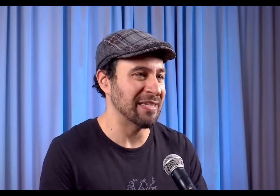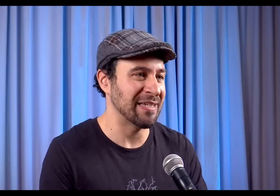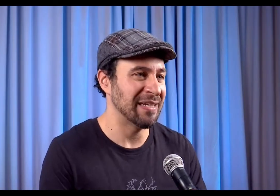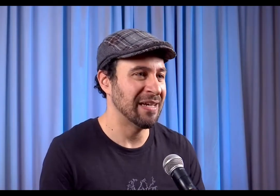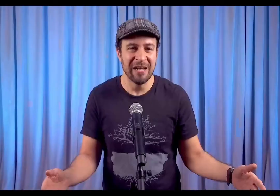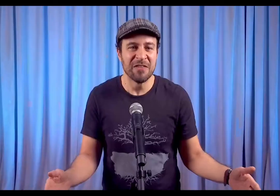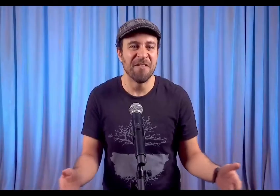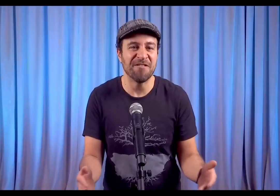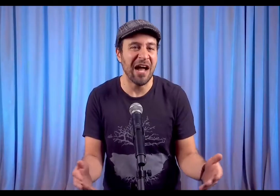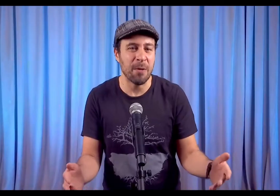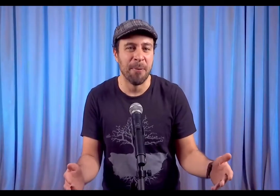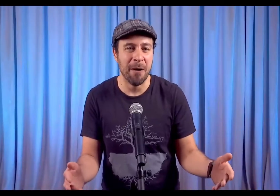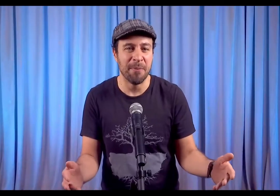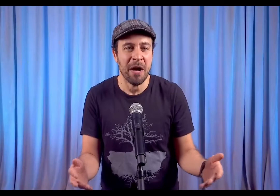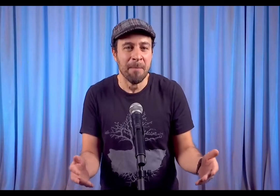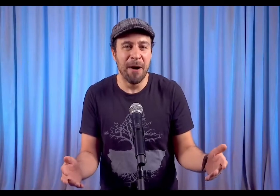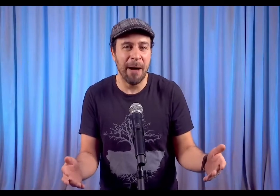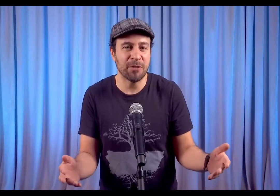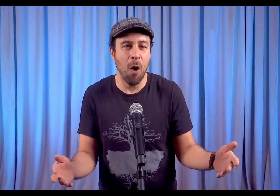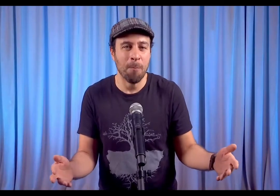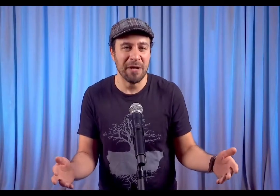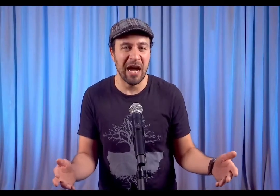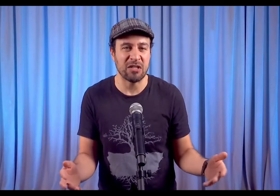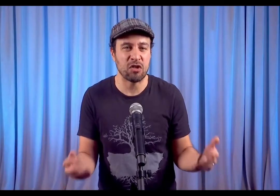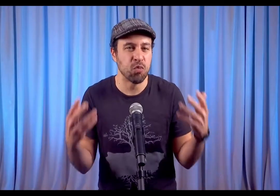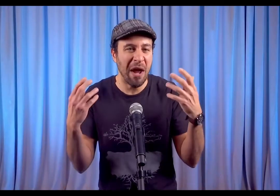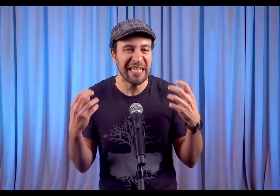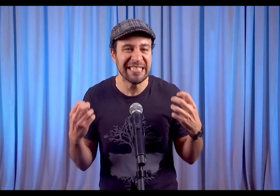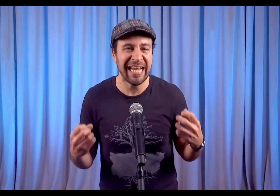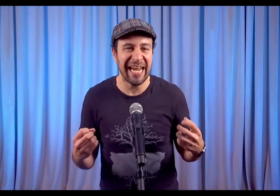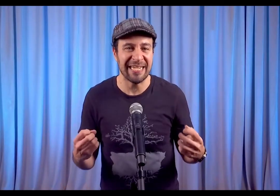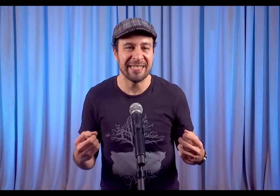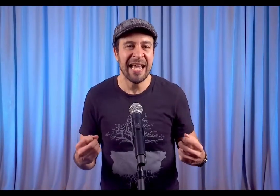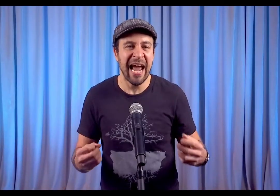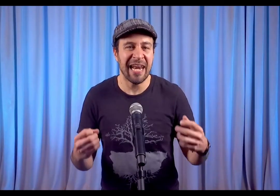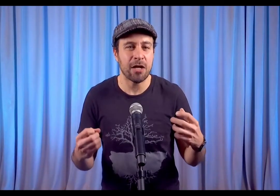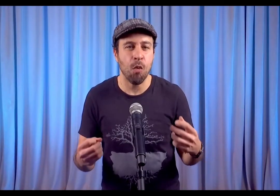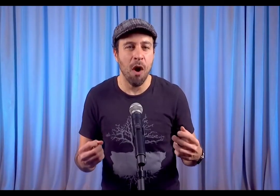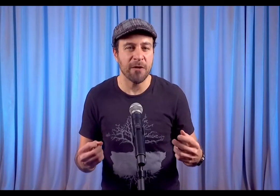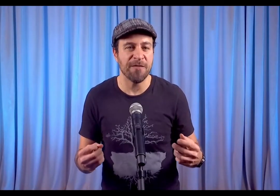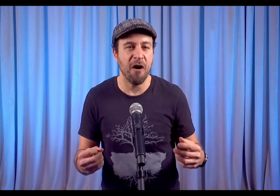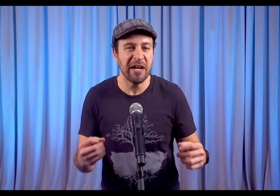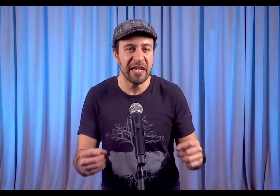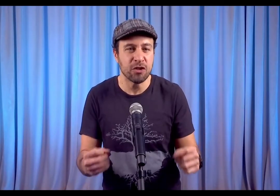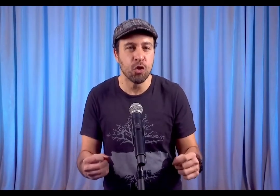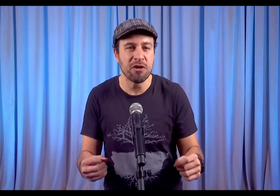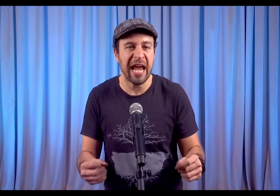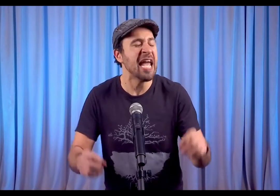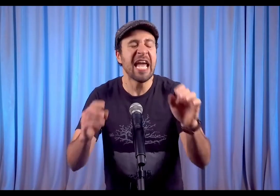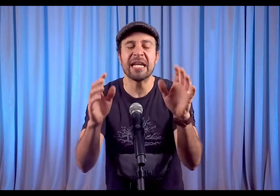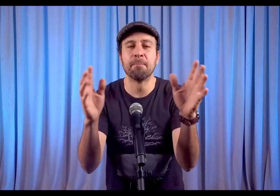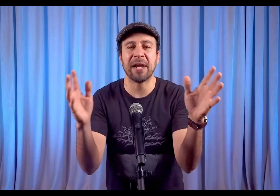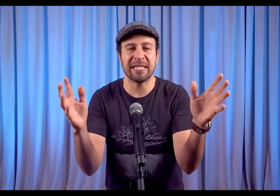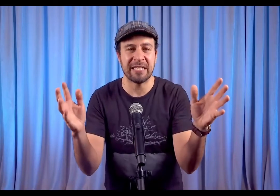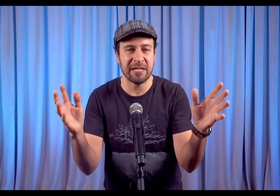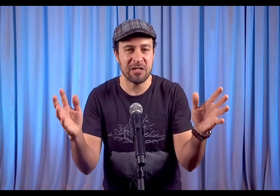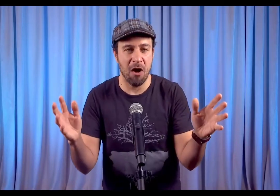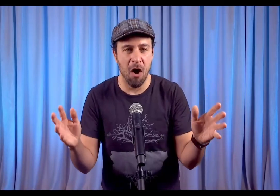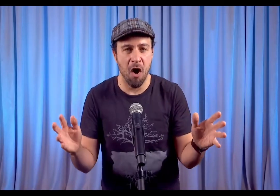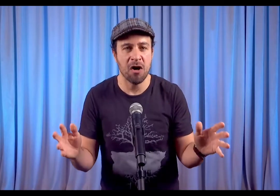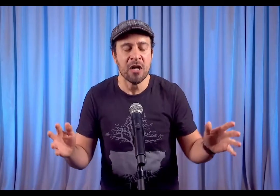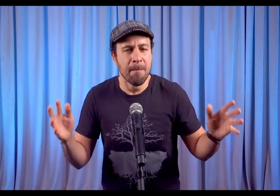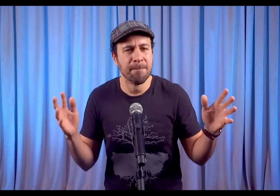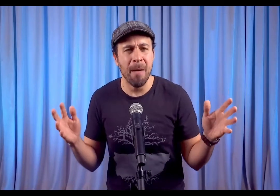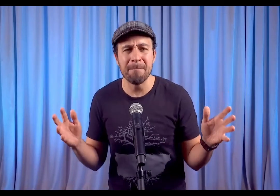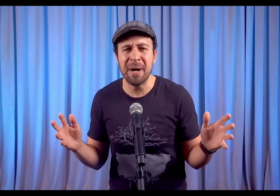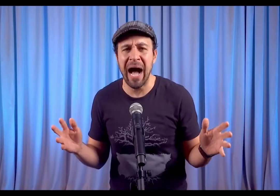the best. The fire pump popped open on sweating days, and like a waterfall in El Yunque, it blesses us